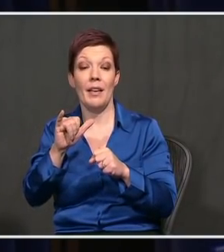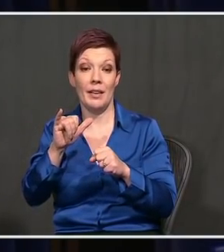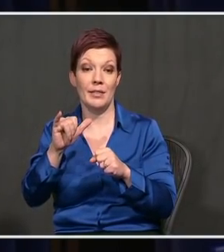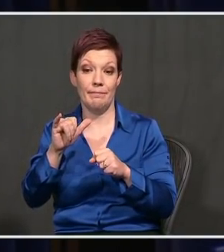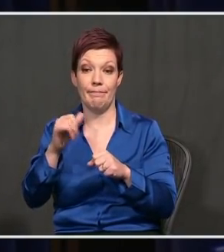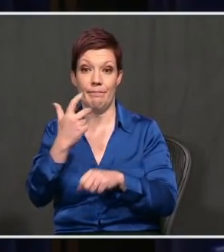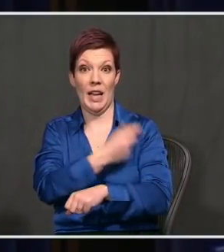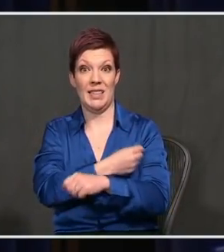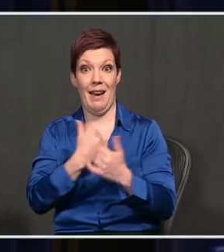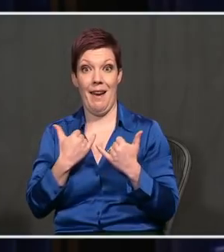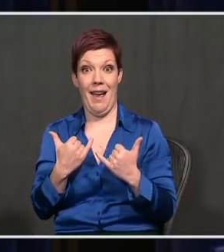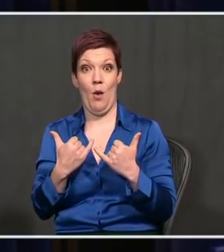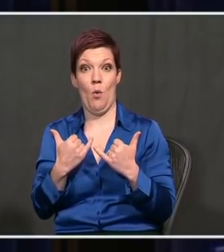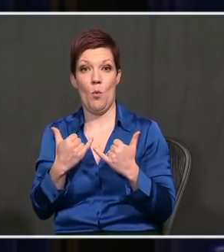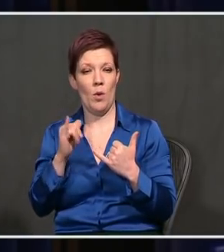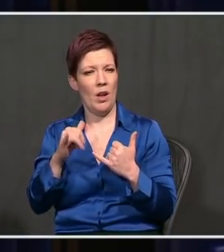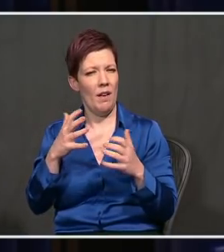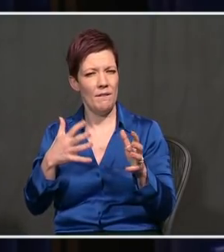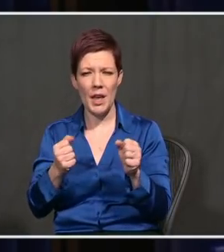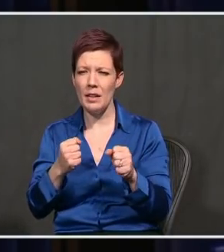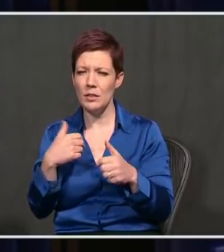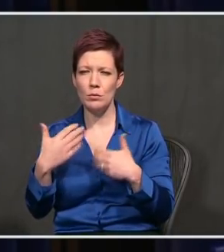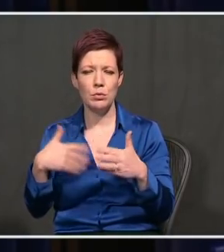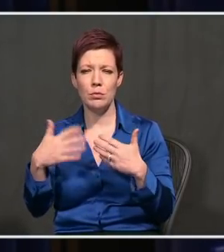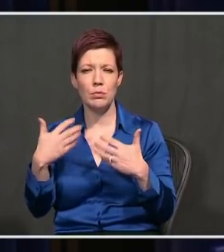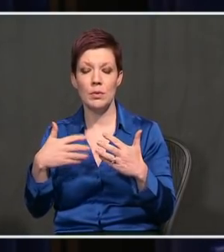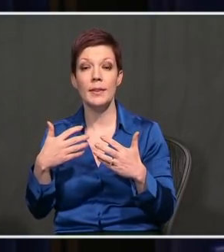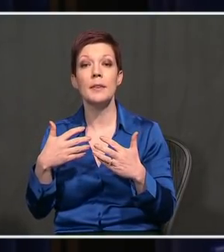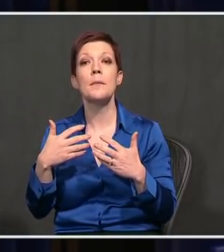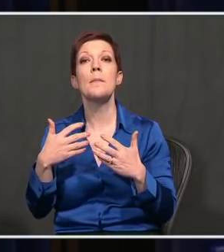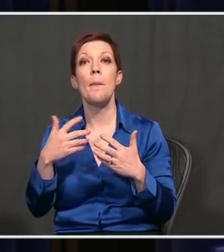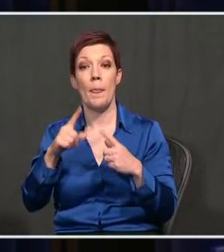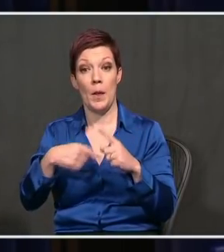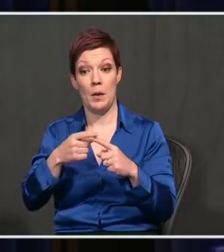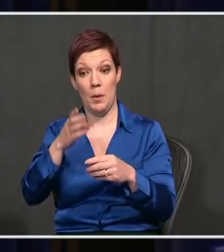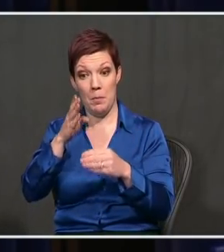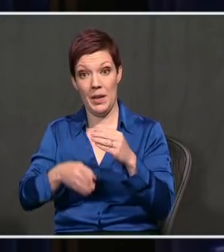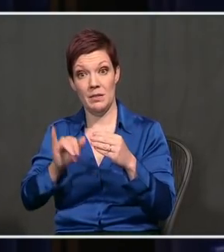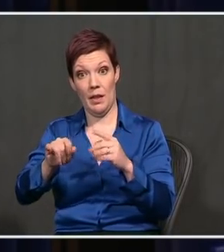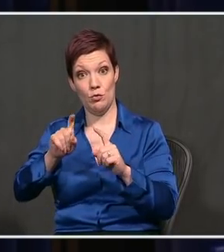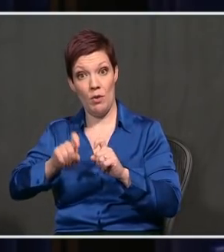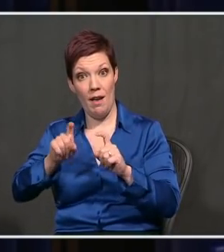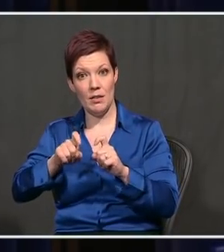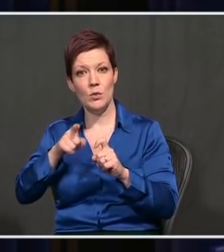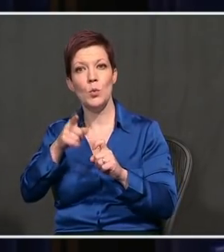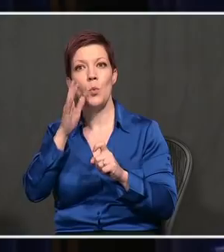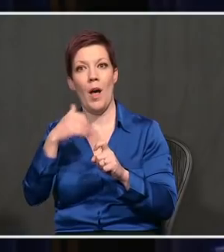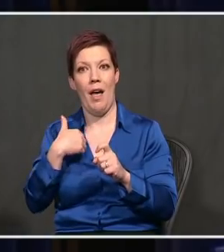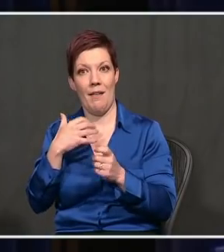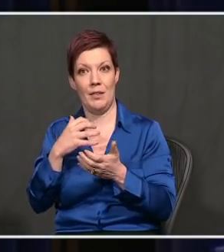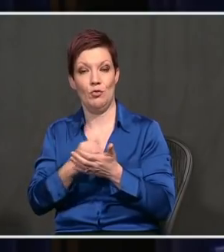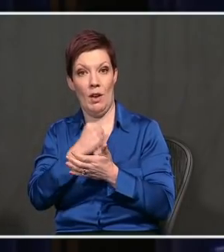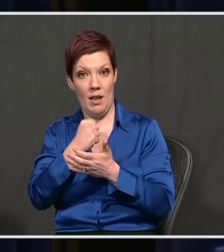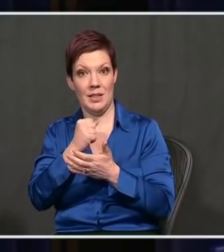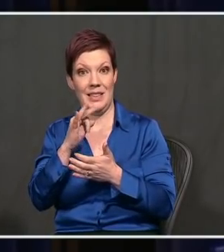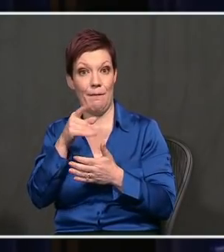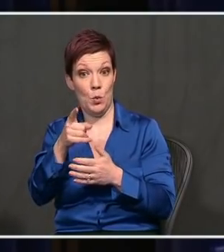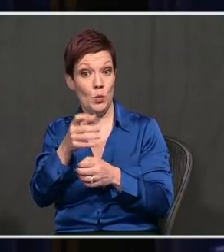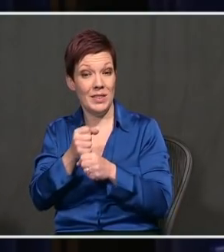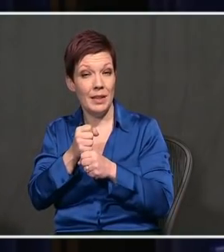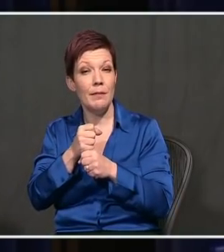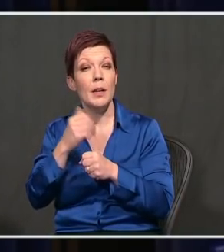so fast. When the trial completes, you will have also a chance, if you received the placebo, to